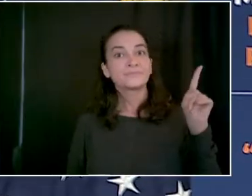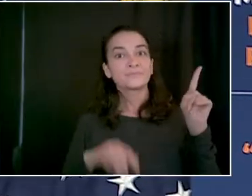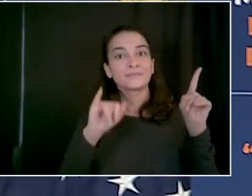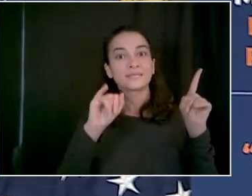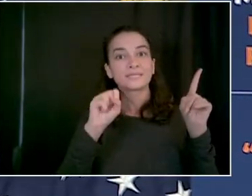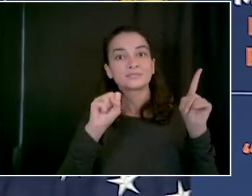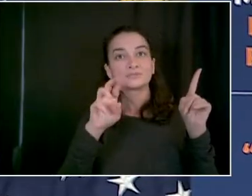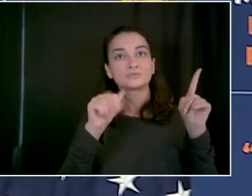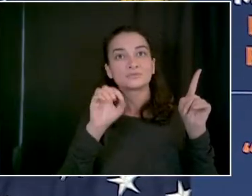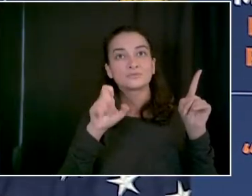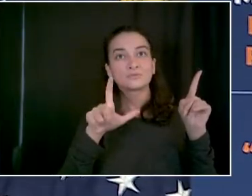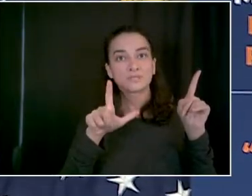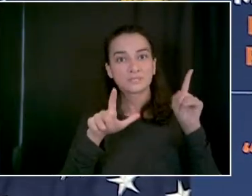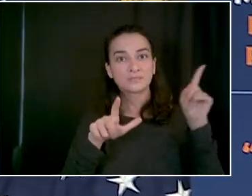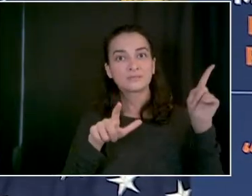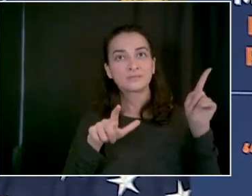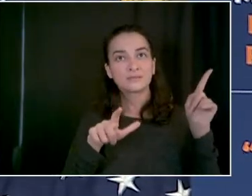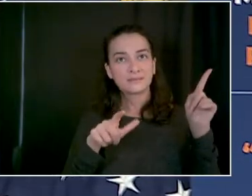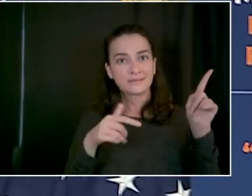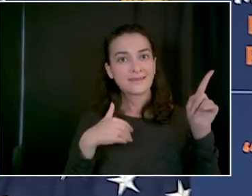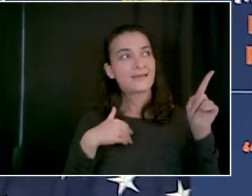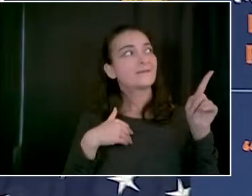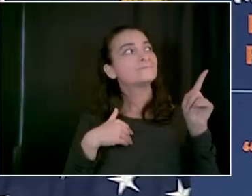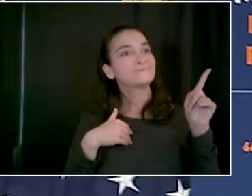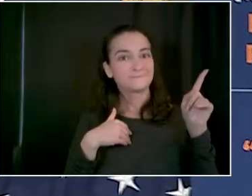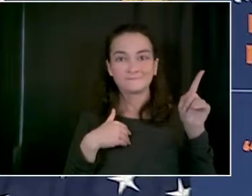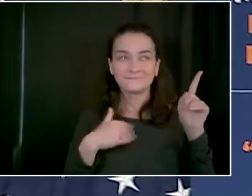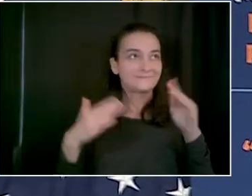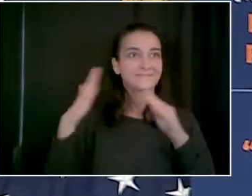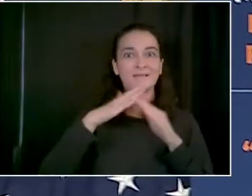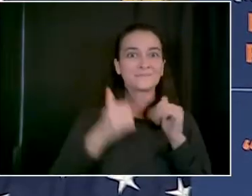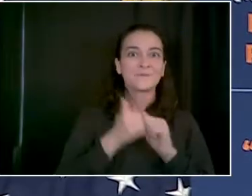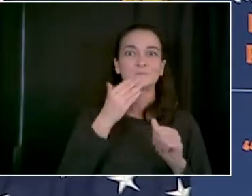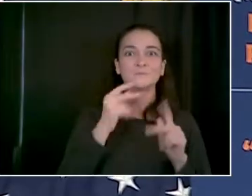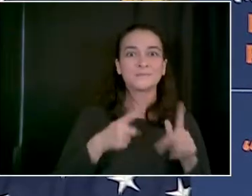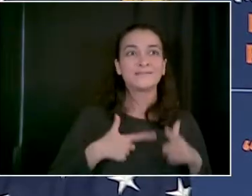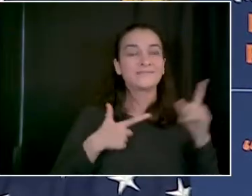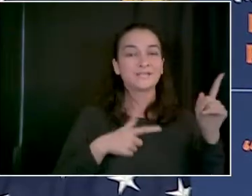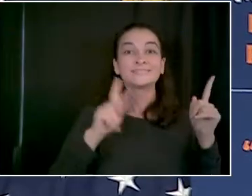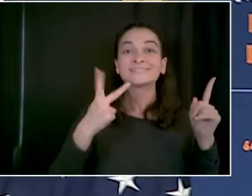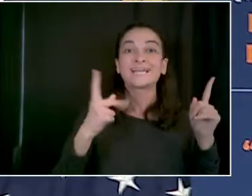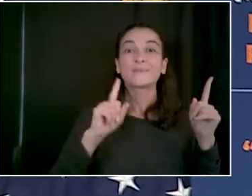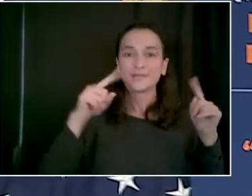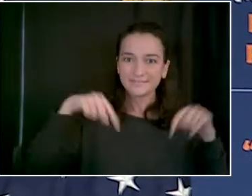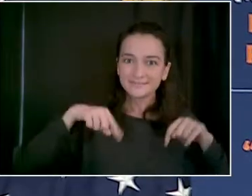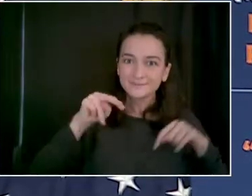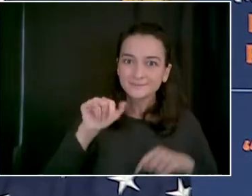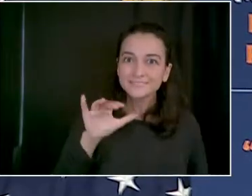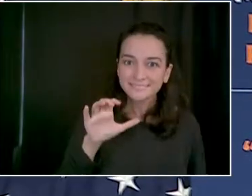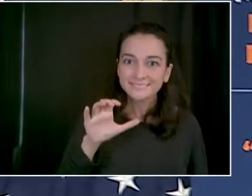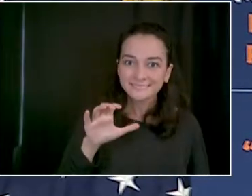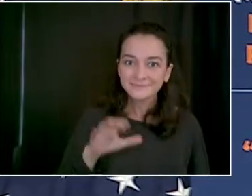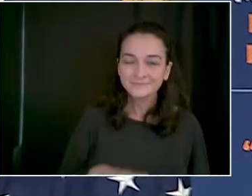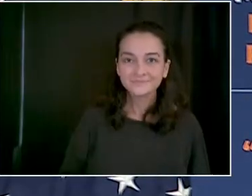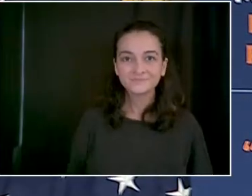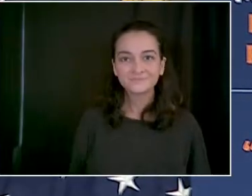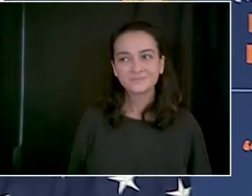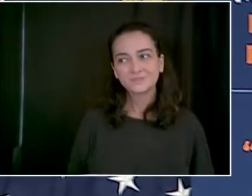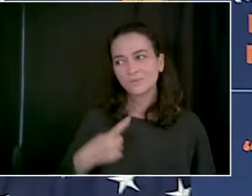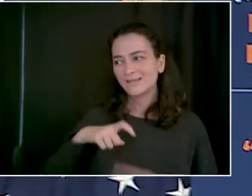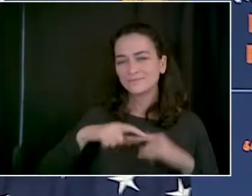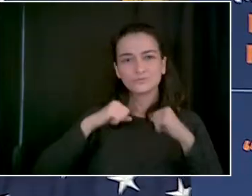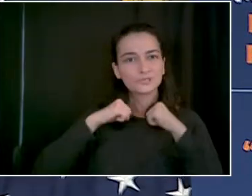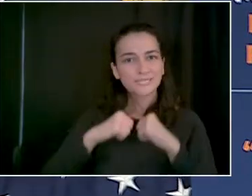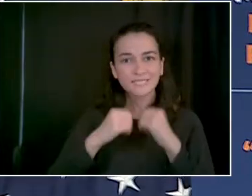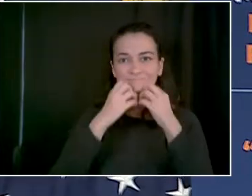any kind. And, you know, I've not only been clear, I think that, you know, many of you have written about my acceptance of all groups.